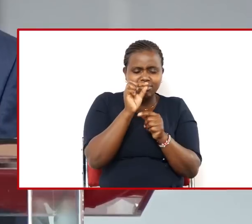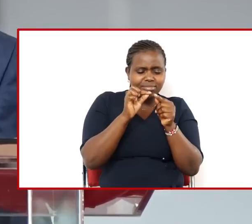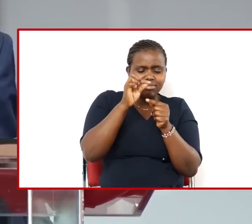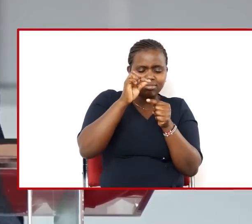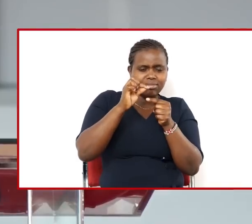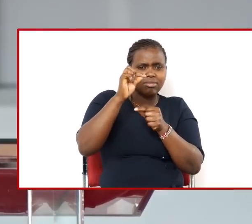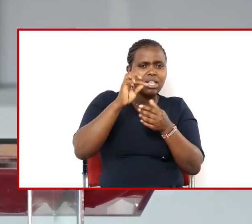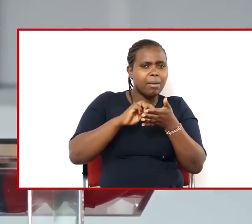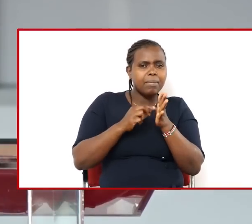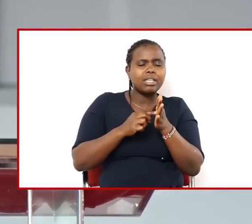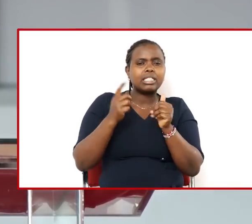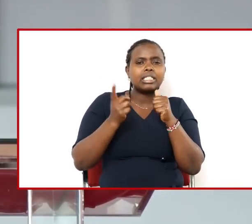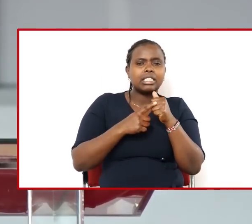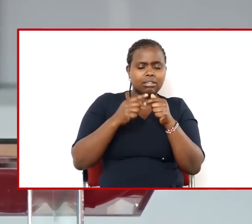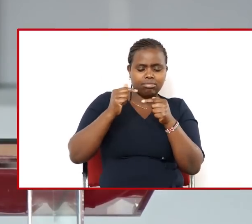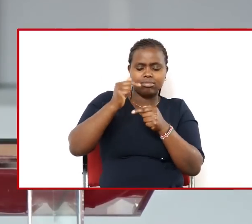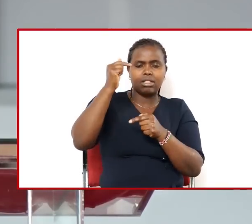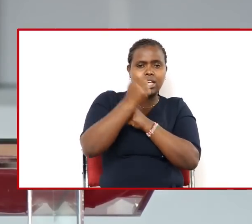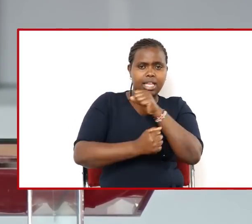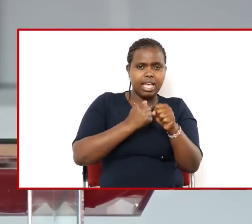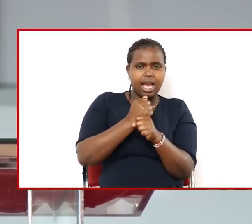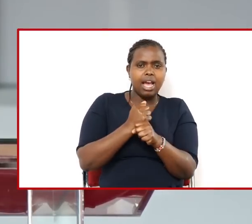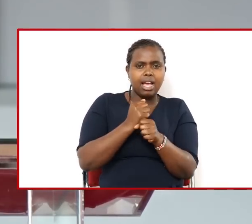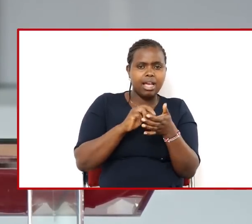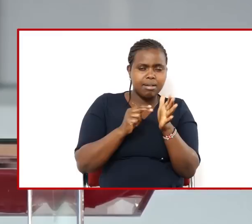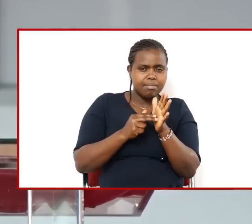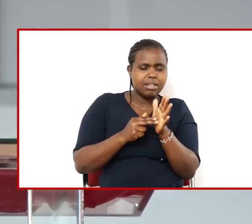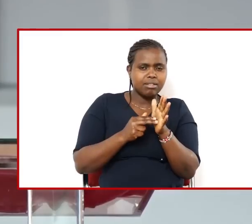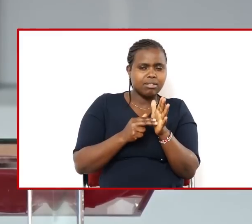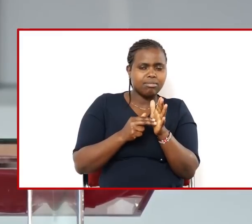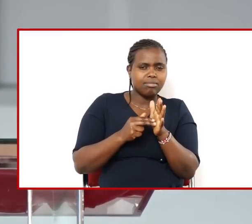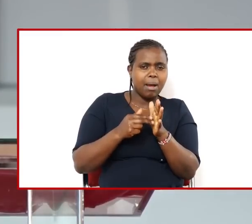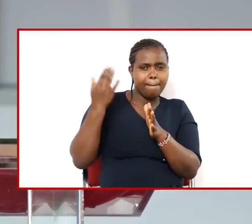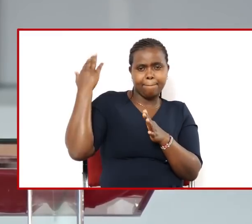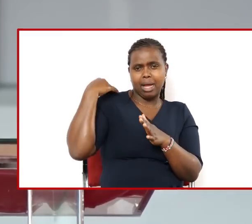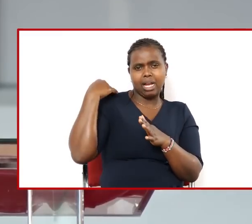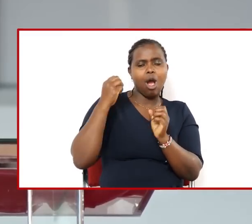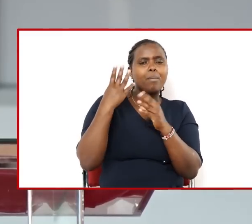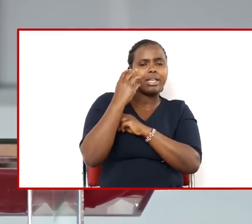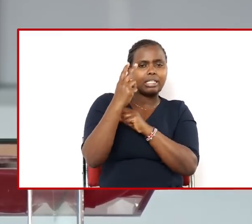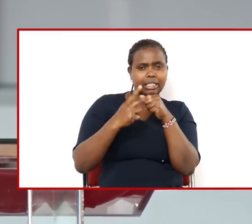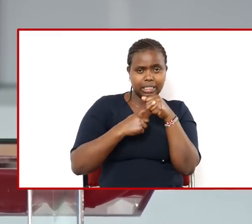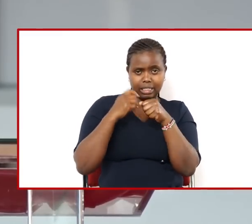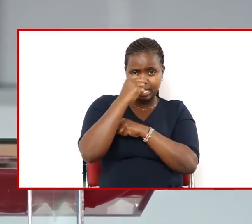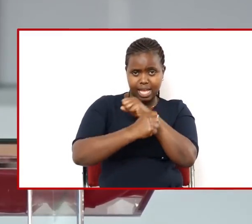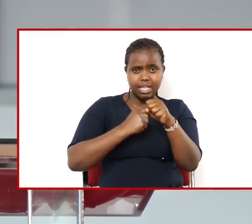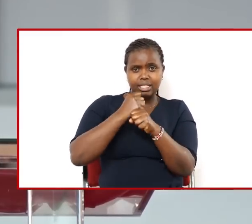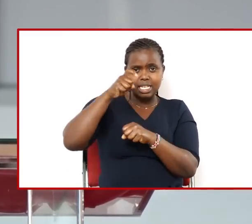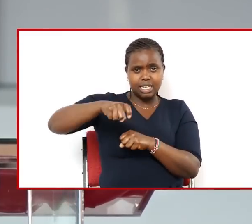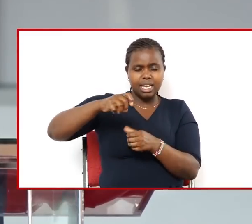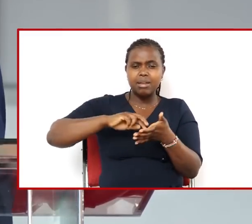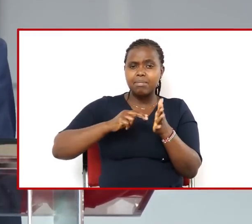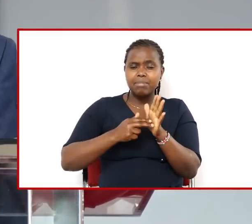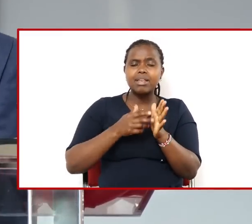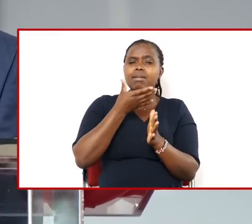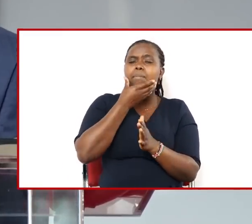to about 6 inches per year. To grow hair to the waist, about 6 years was needed. That